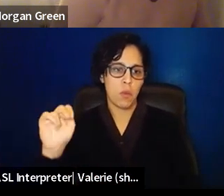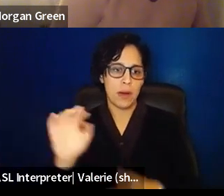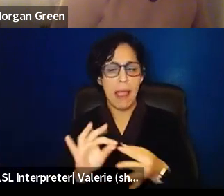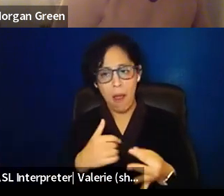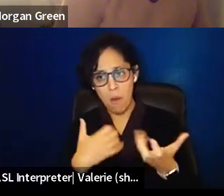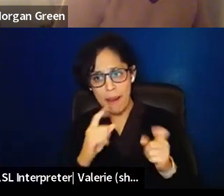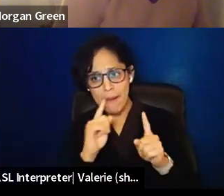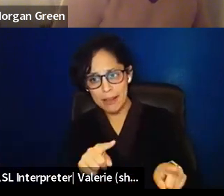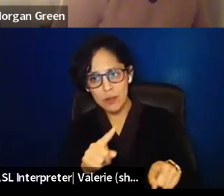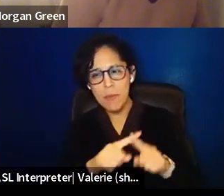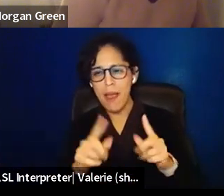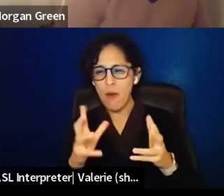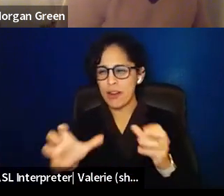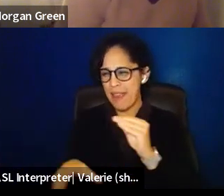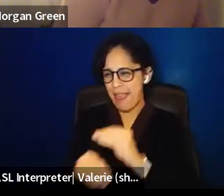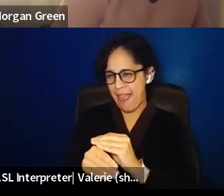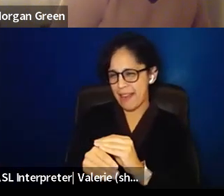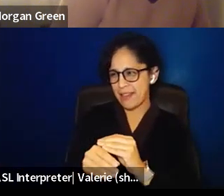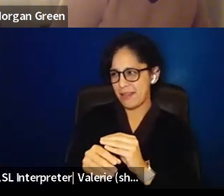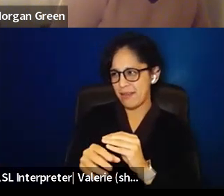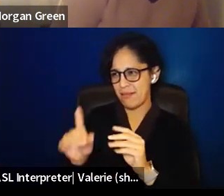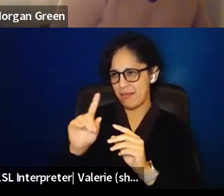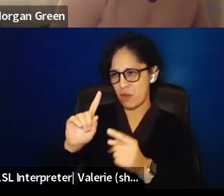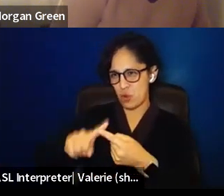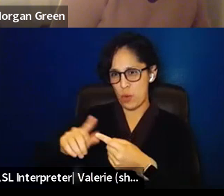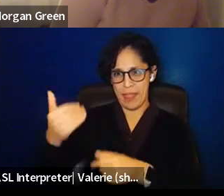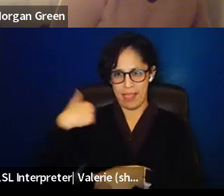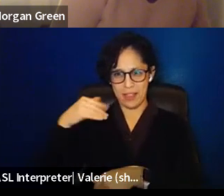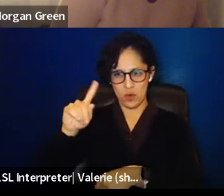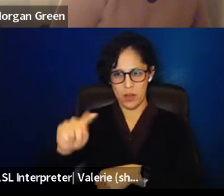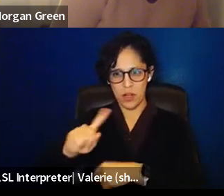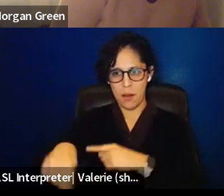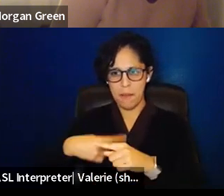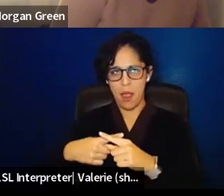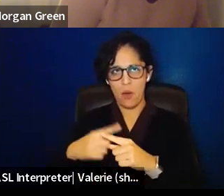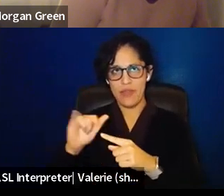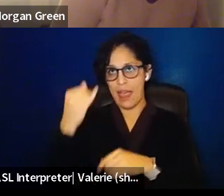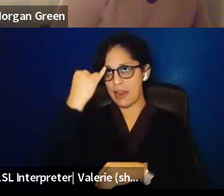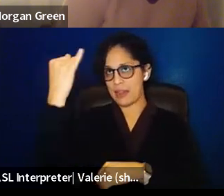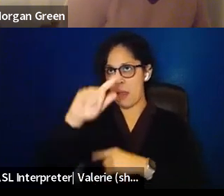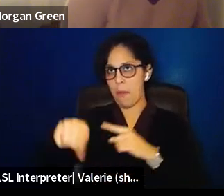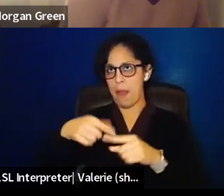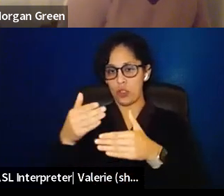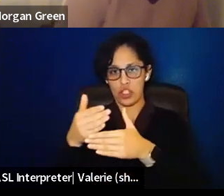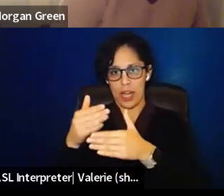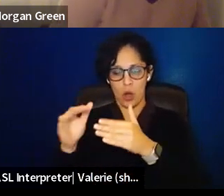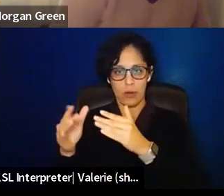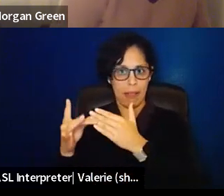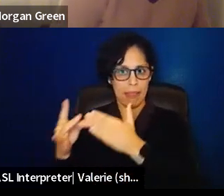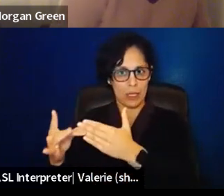in answer to the previous question about sort of like how to sell the idea of shared leadership, because I think that